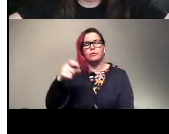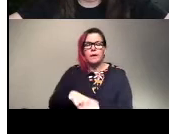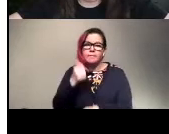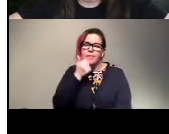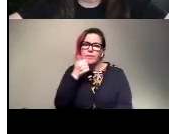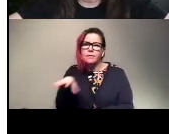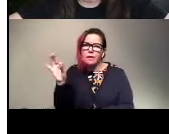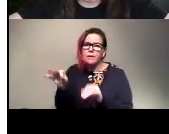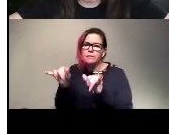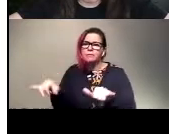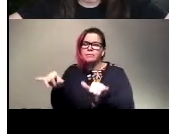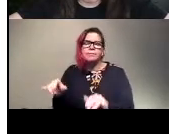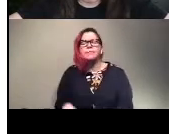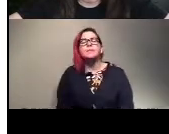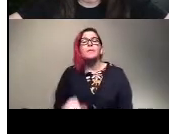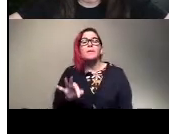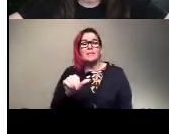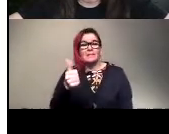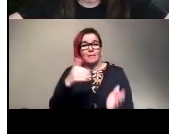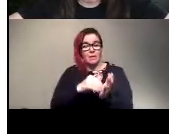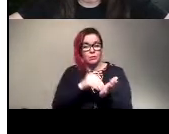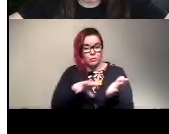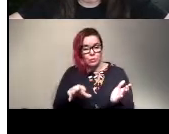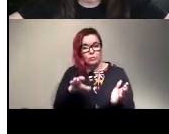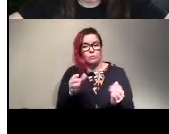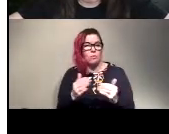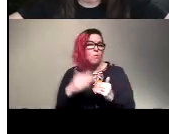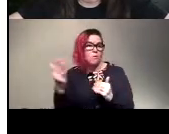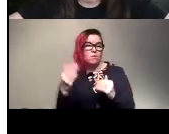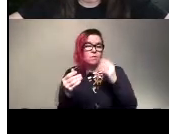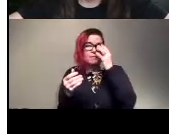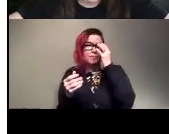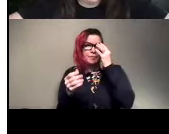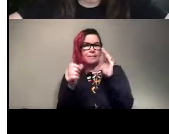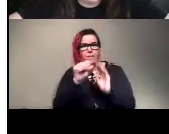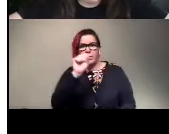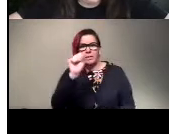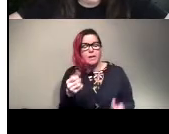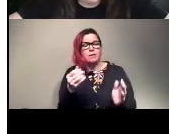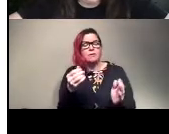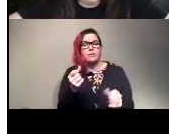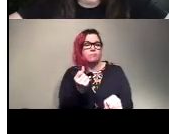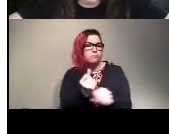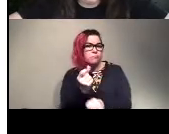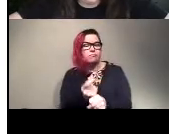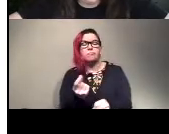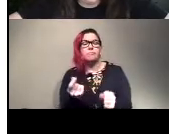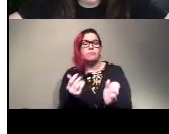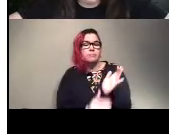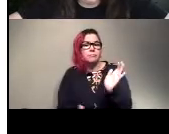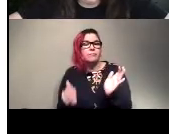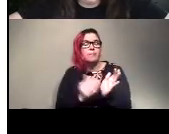what we think, though, is that if you have 10,000 students doing this or more every semester or every year, the idea is that,